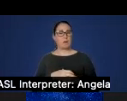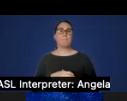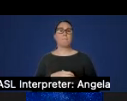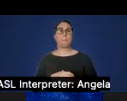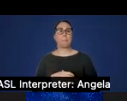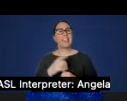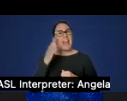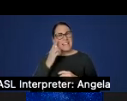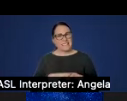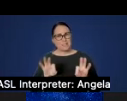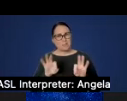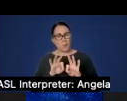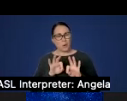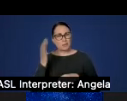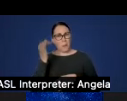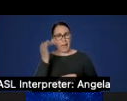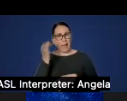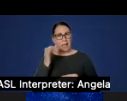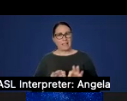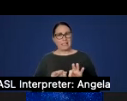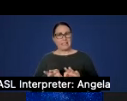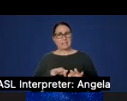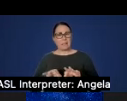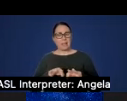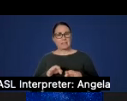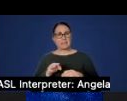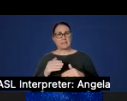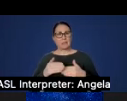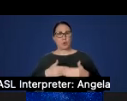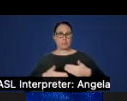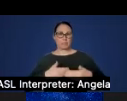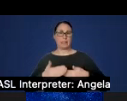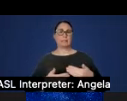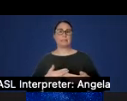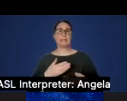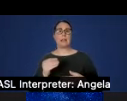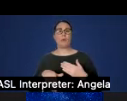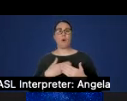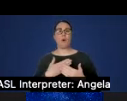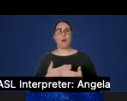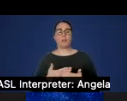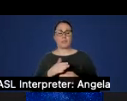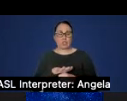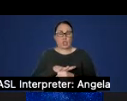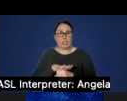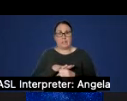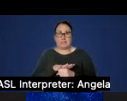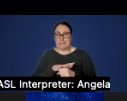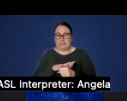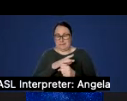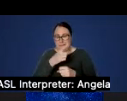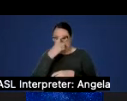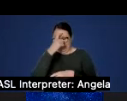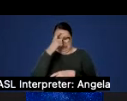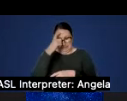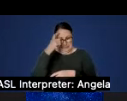I think it's important because it explains like the process and all of the jurisdictional, I guess, nightmares. I hear a lot of people